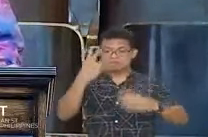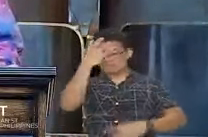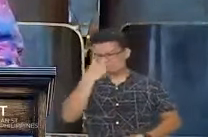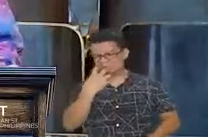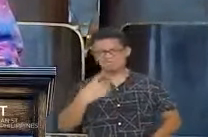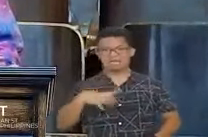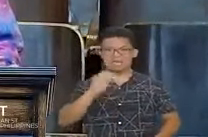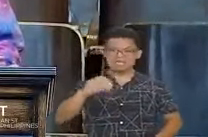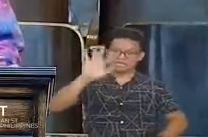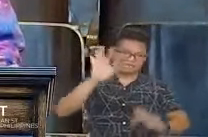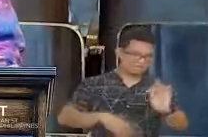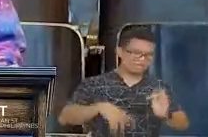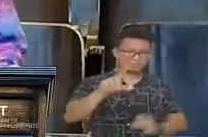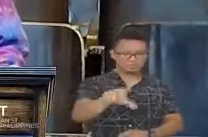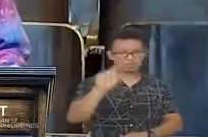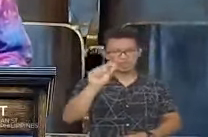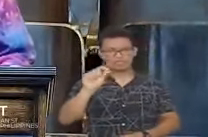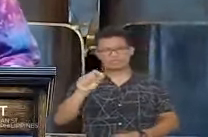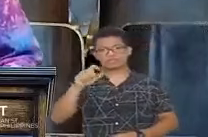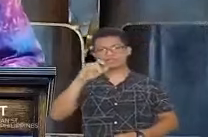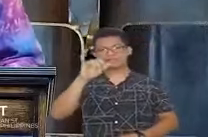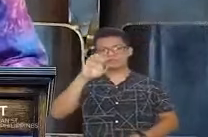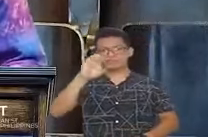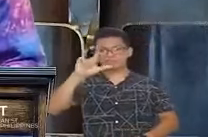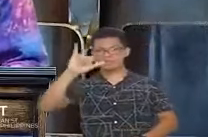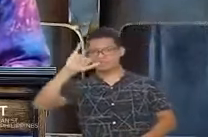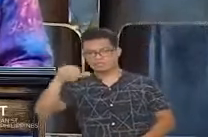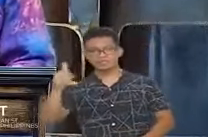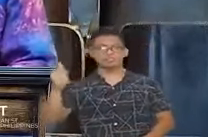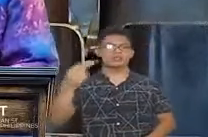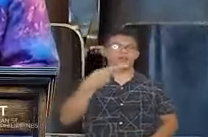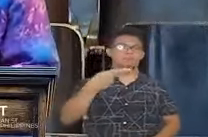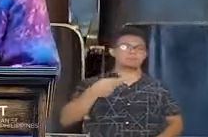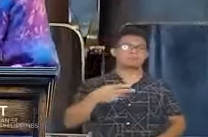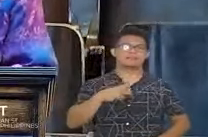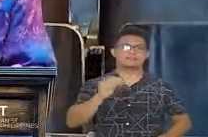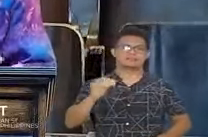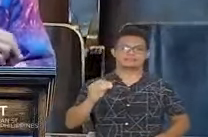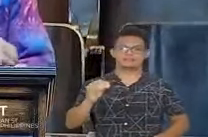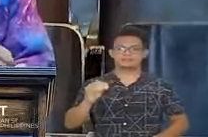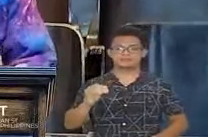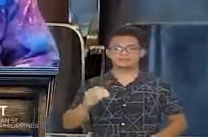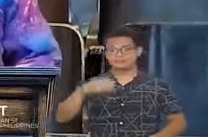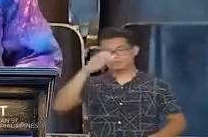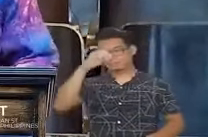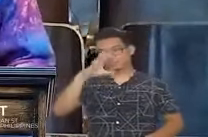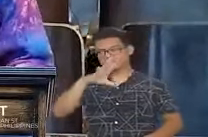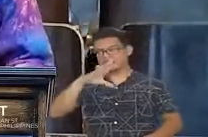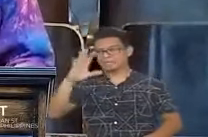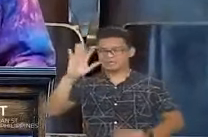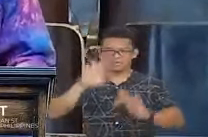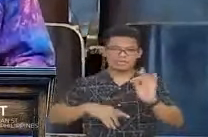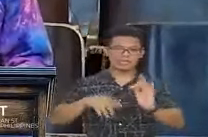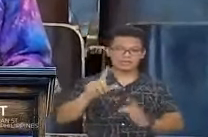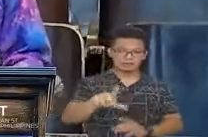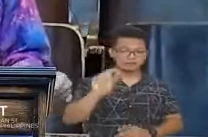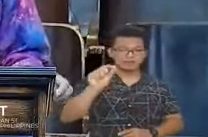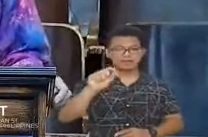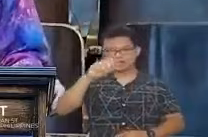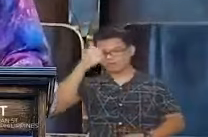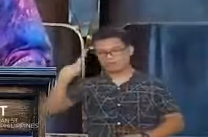Elijah. He was very upset. He didn't find him anywhere, wherever